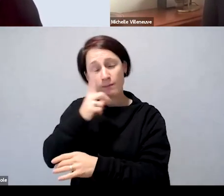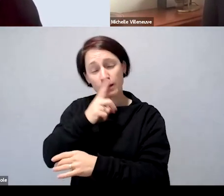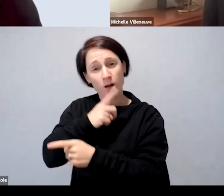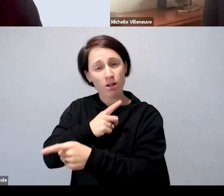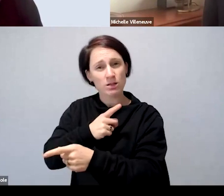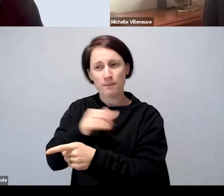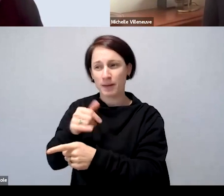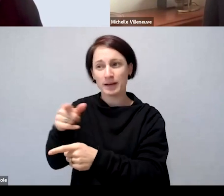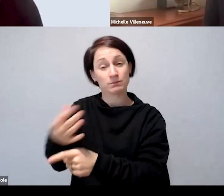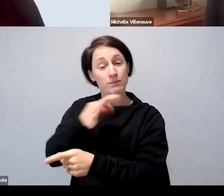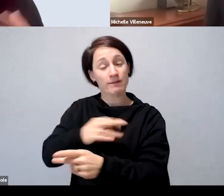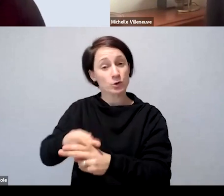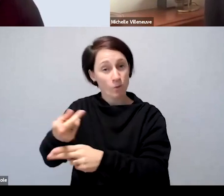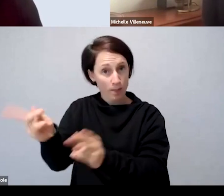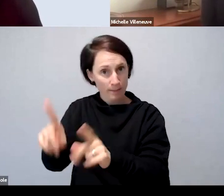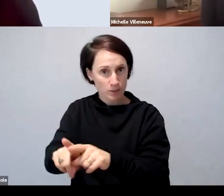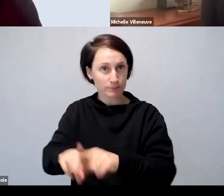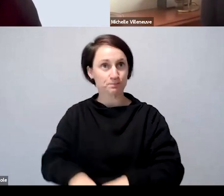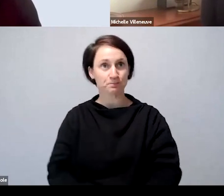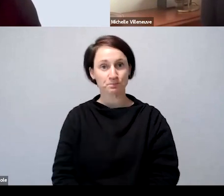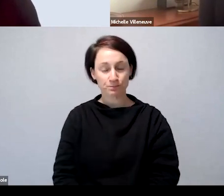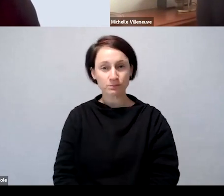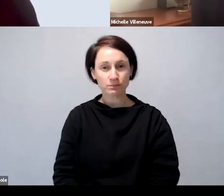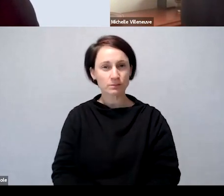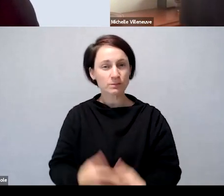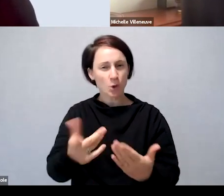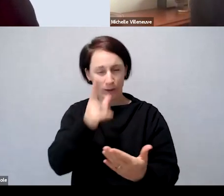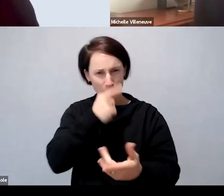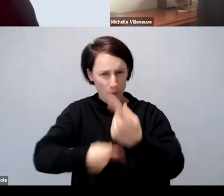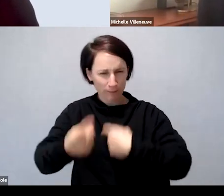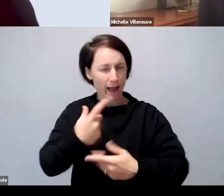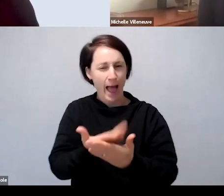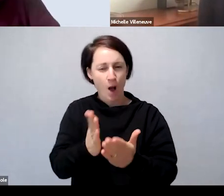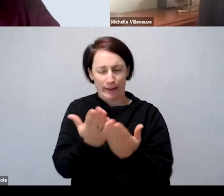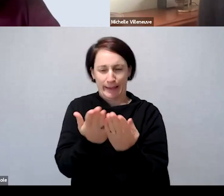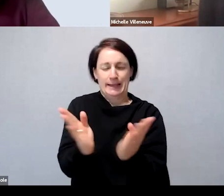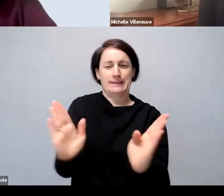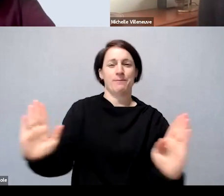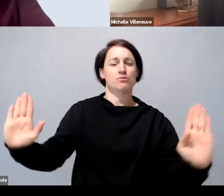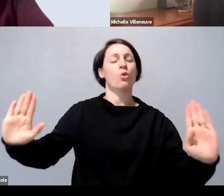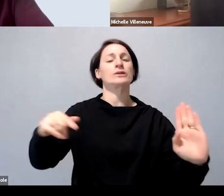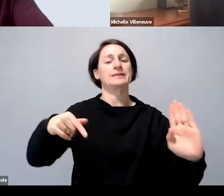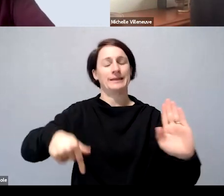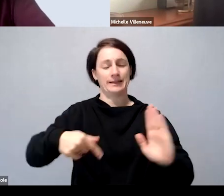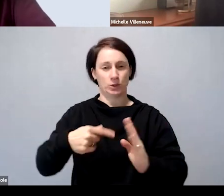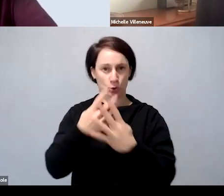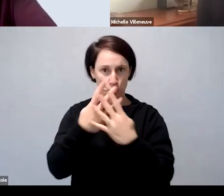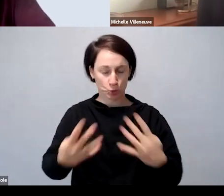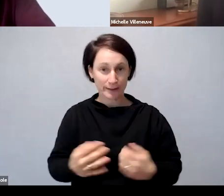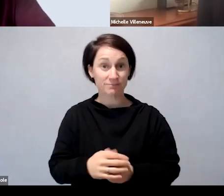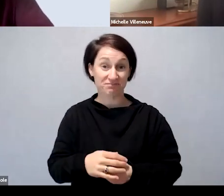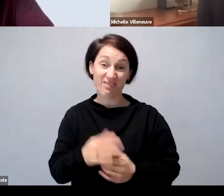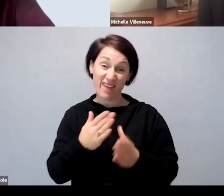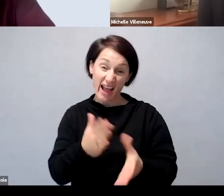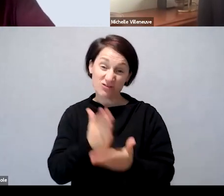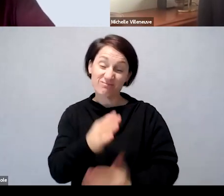want to make any comment or provide a reflection on how this could be expanded, Michelle? Yeah, I think the simple answer is yes. And to use the voice